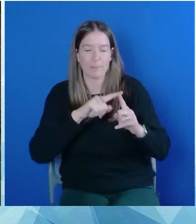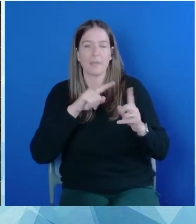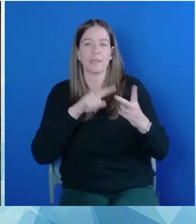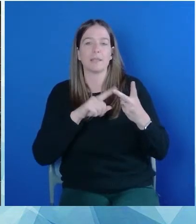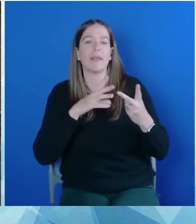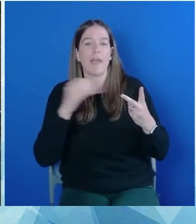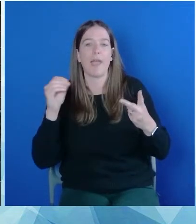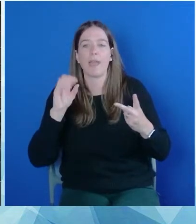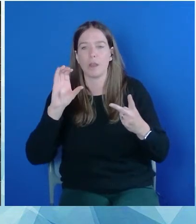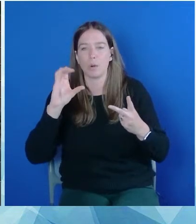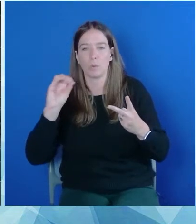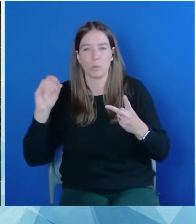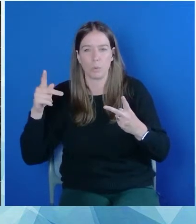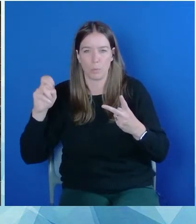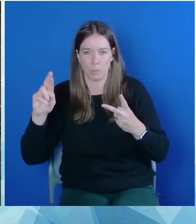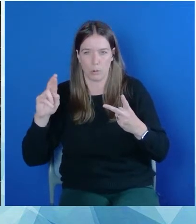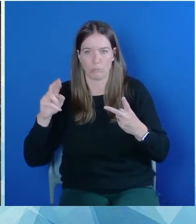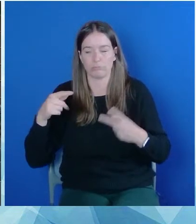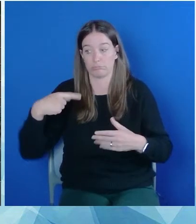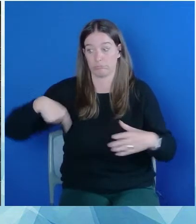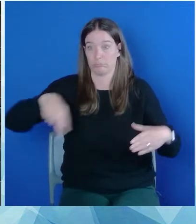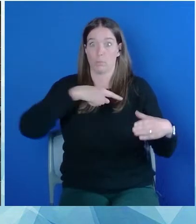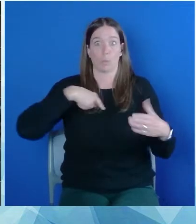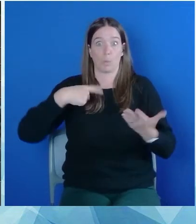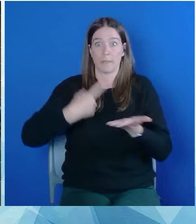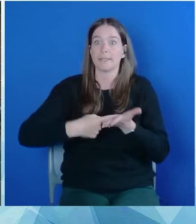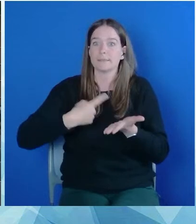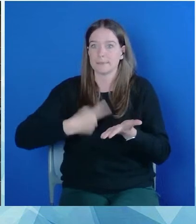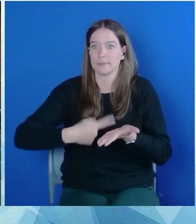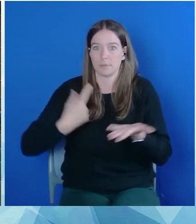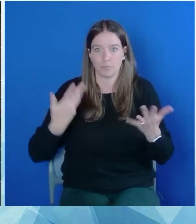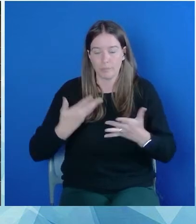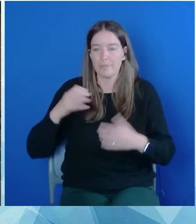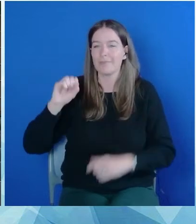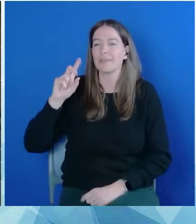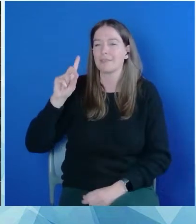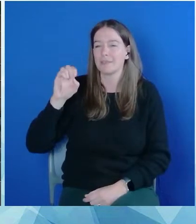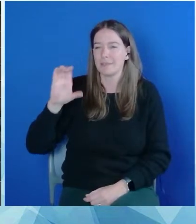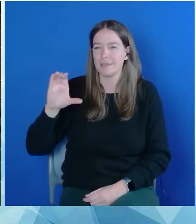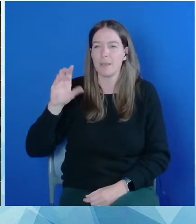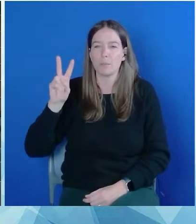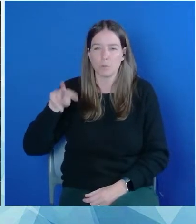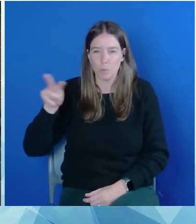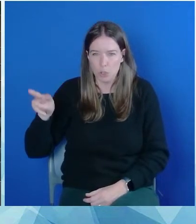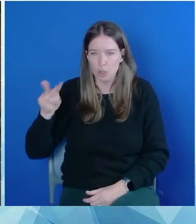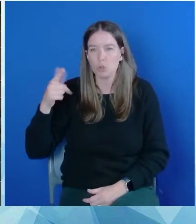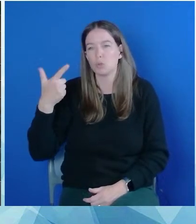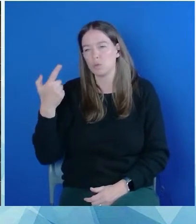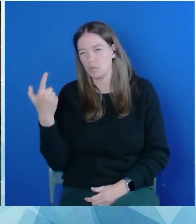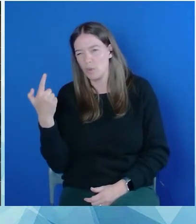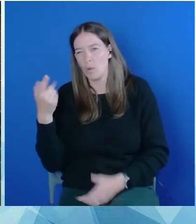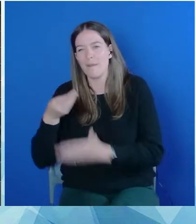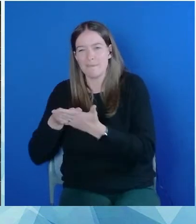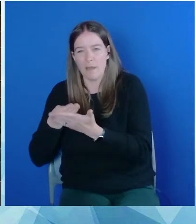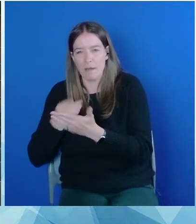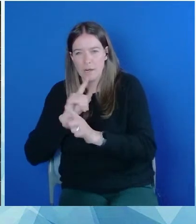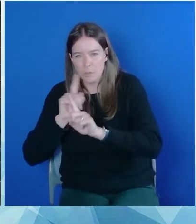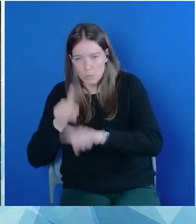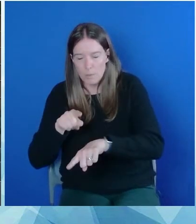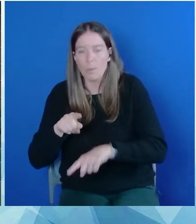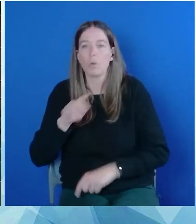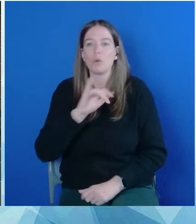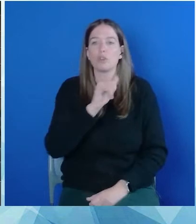also discussed the December 2022 and 2021 financial reports, the January 2023